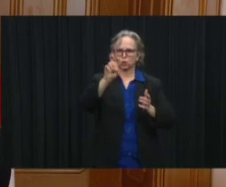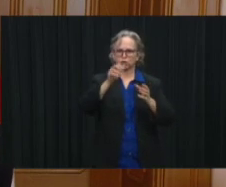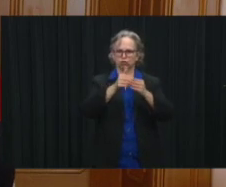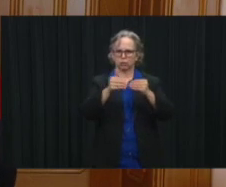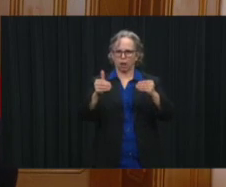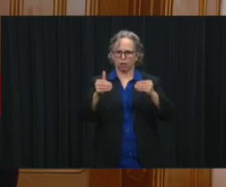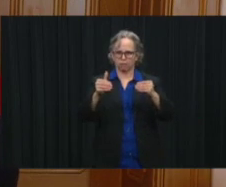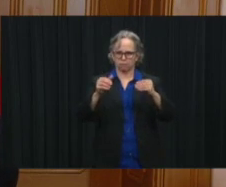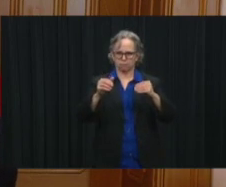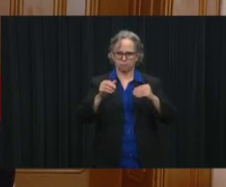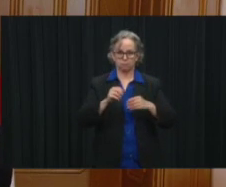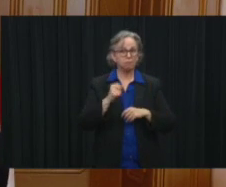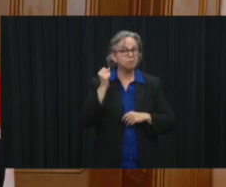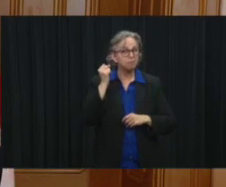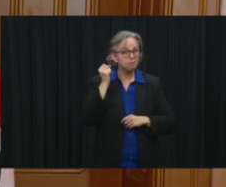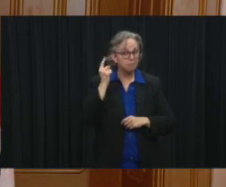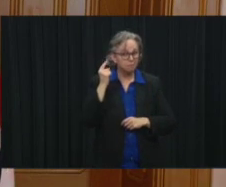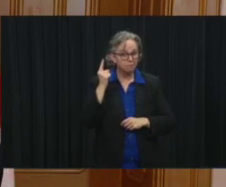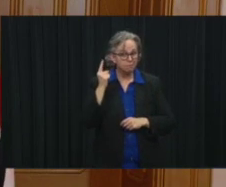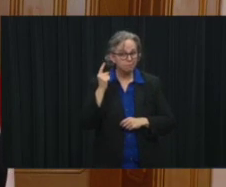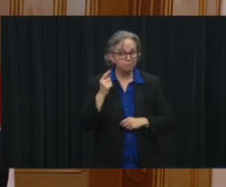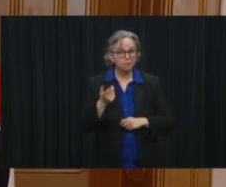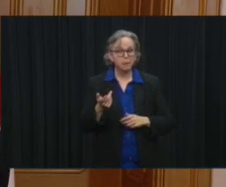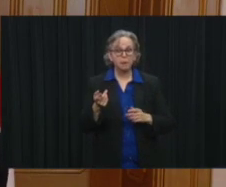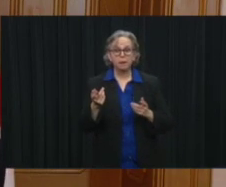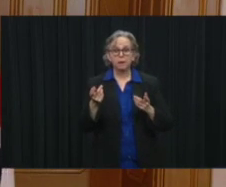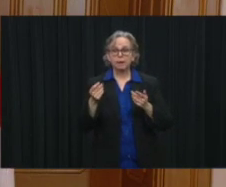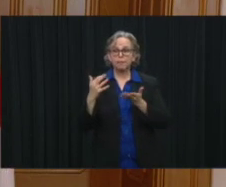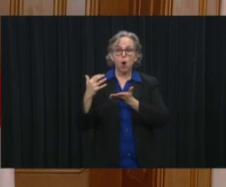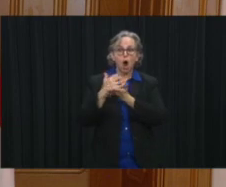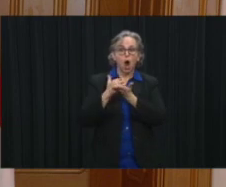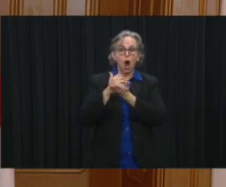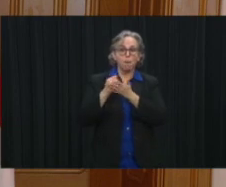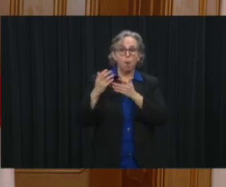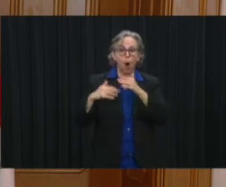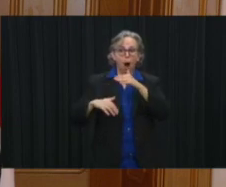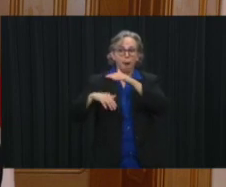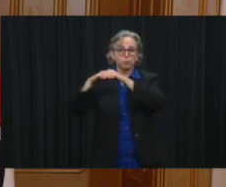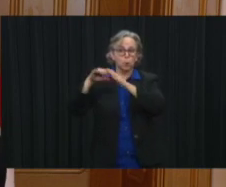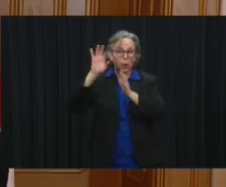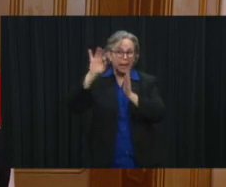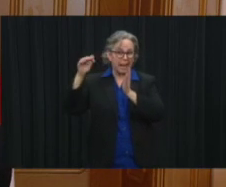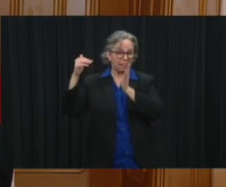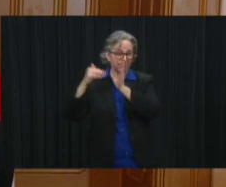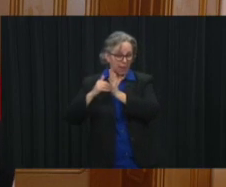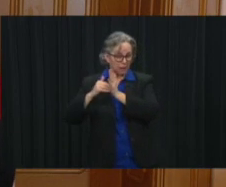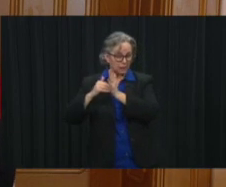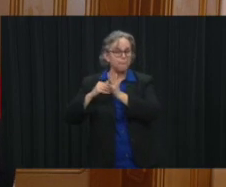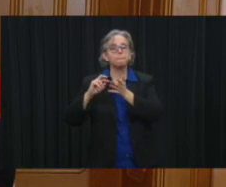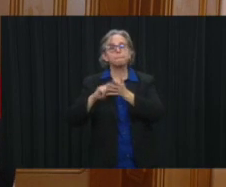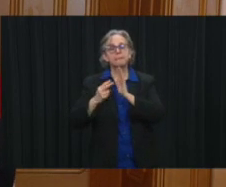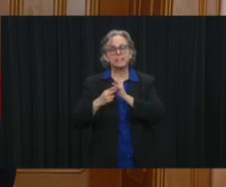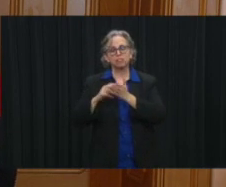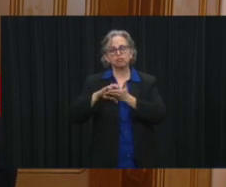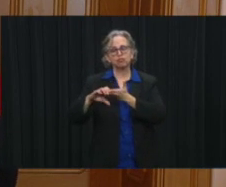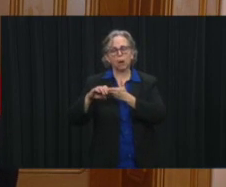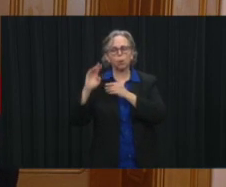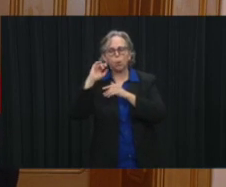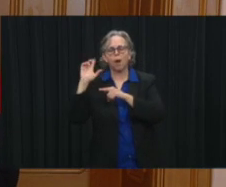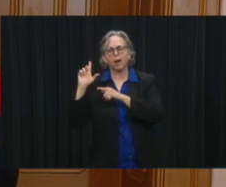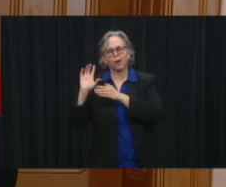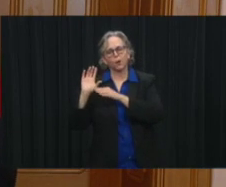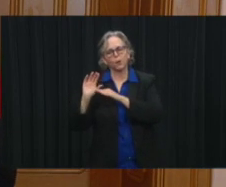some part of that. It phases out. If you are a couple making $150,000, you will get a check also